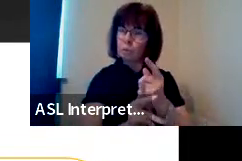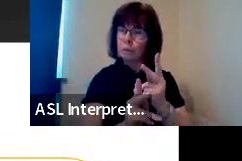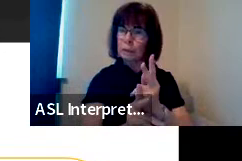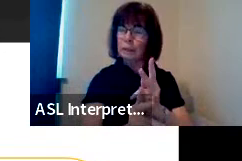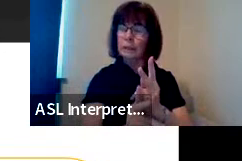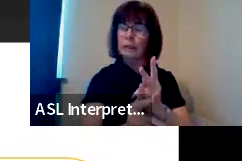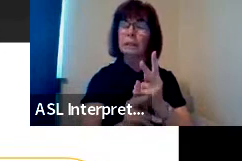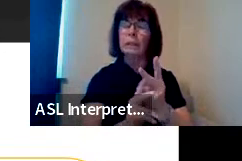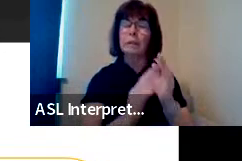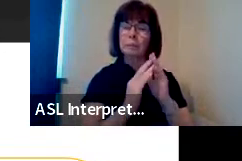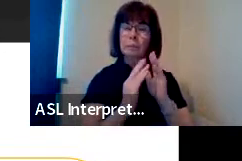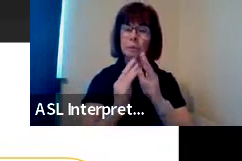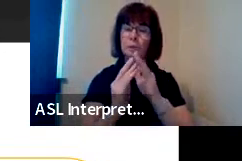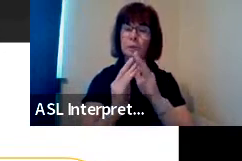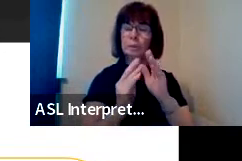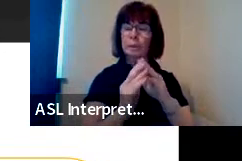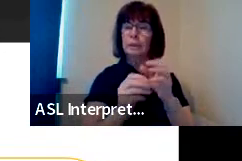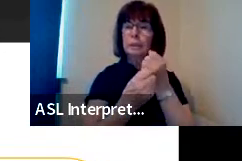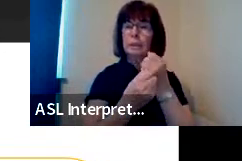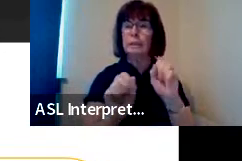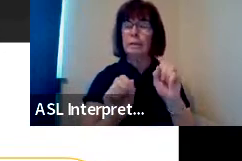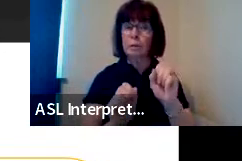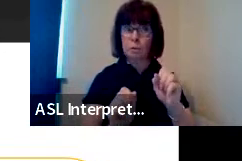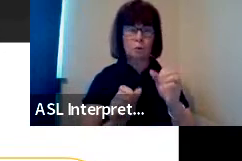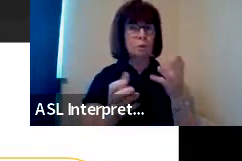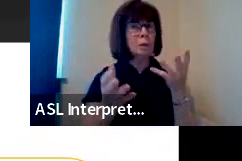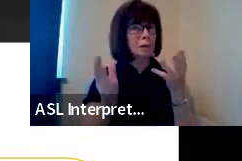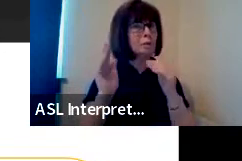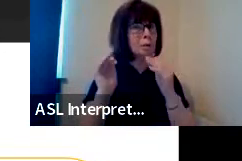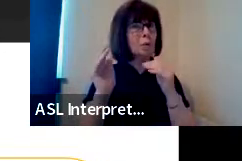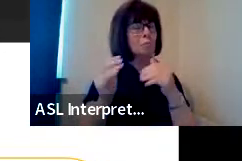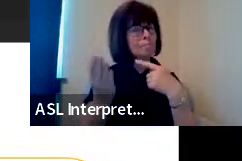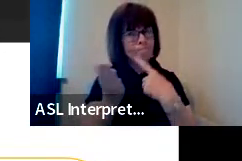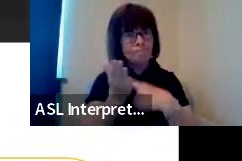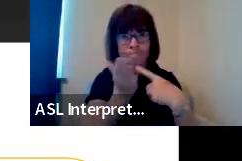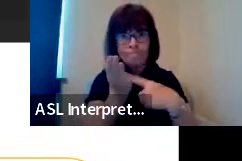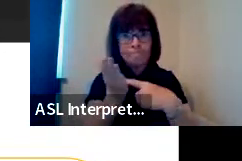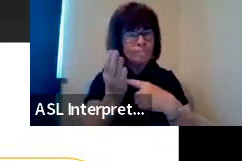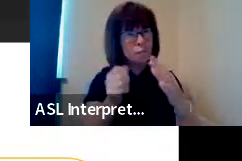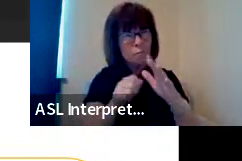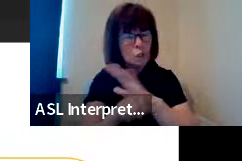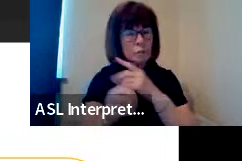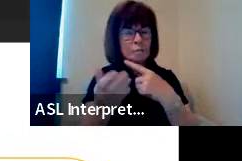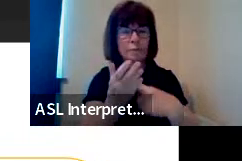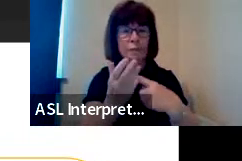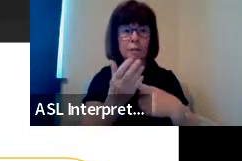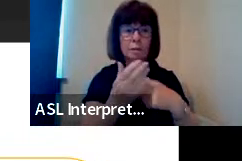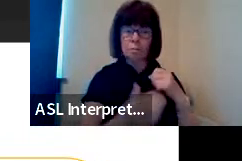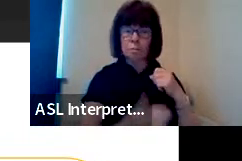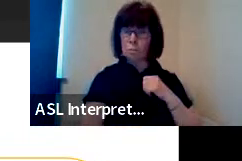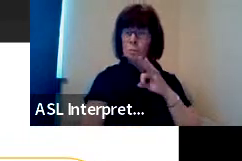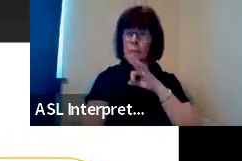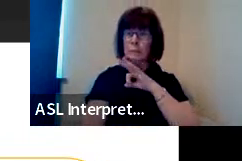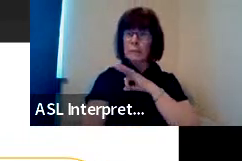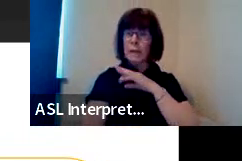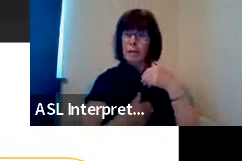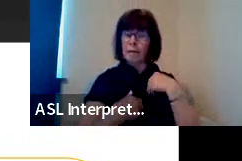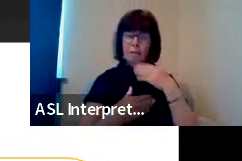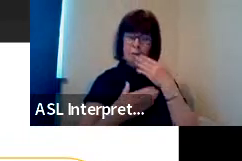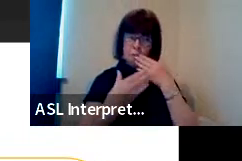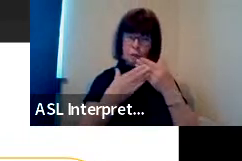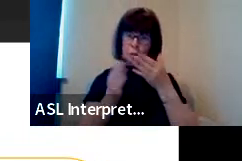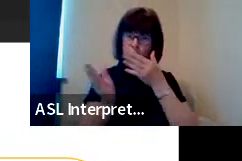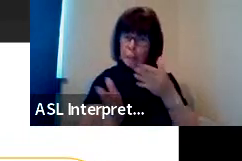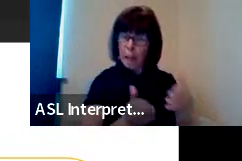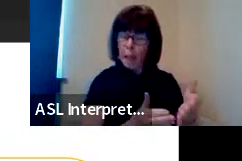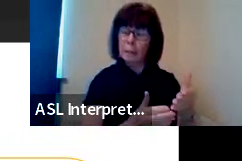hoping to have a really good discussion tonight. The staff have really good plans